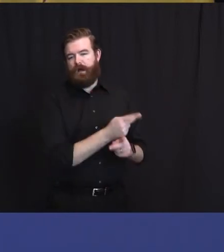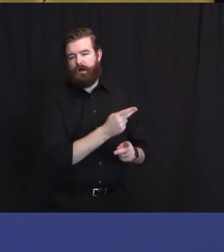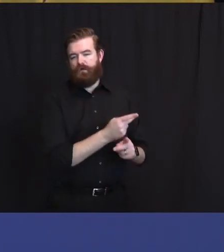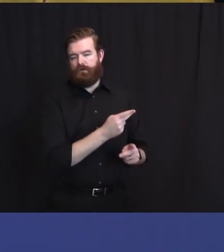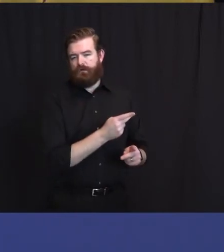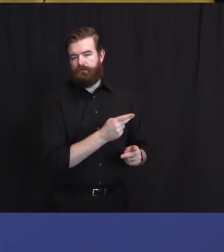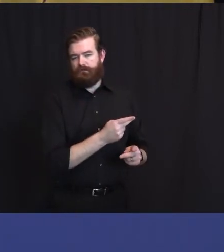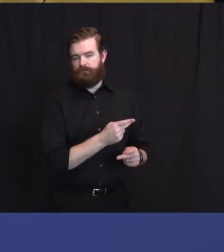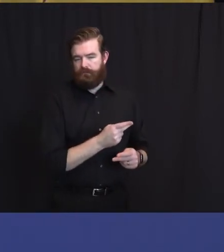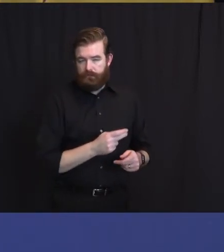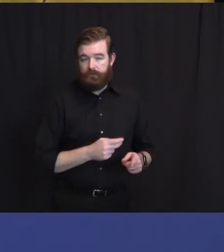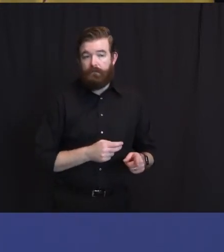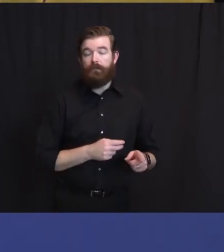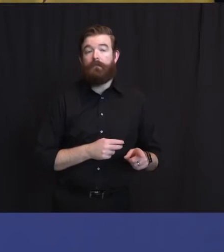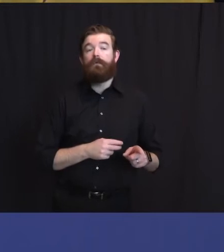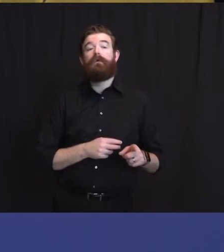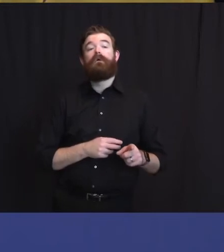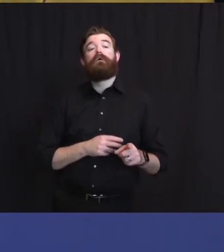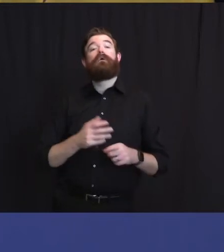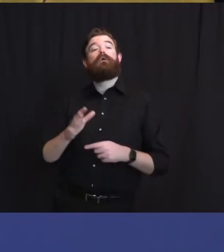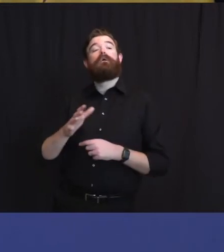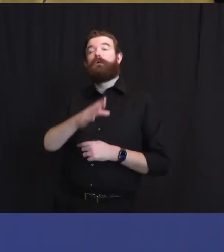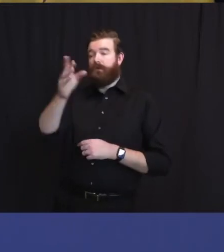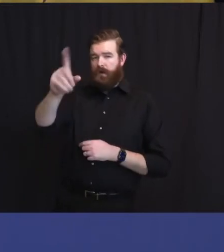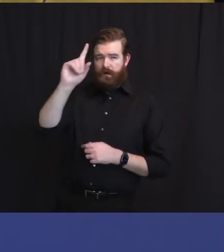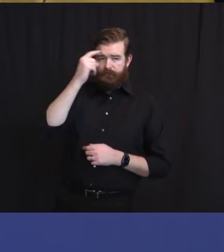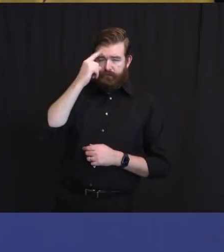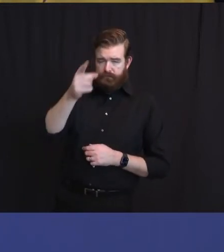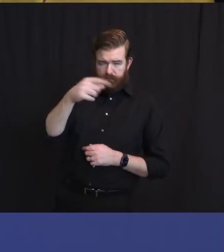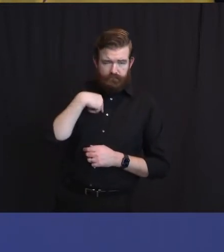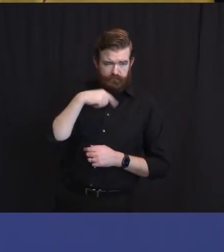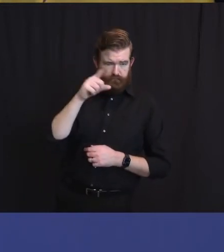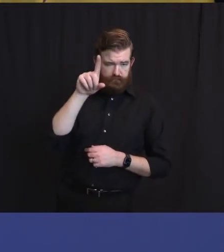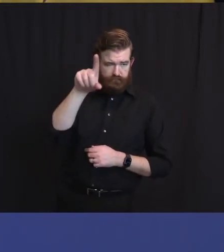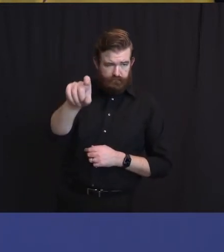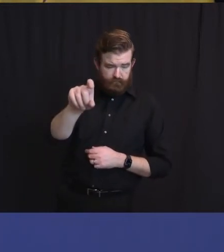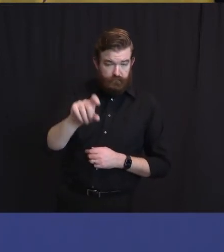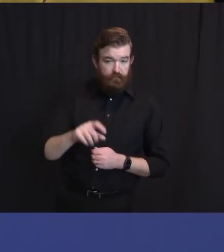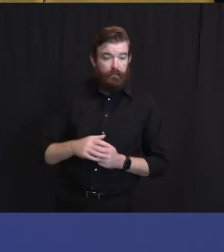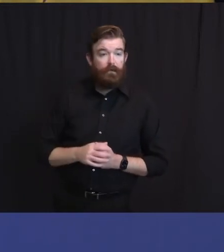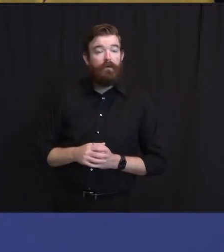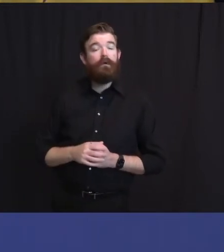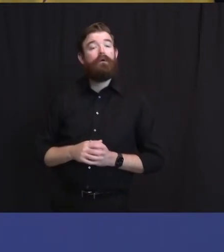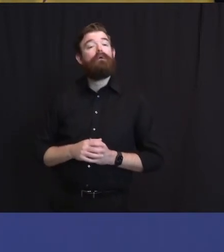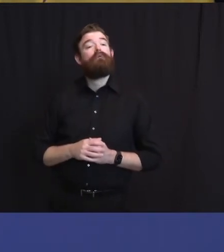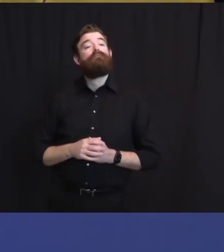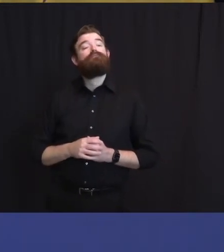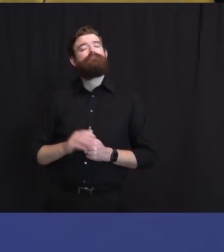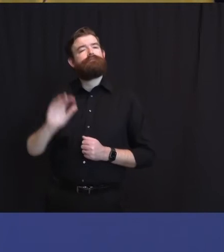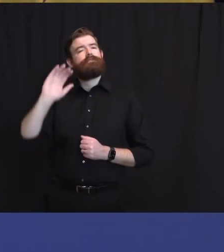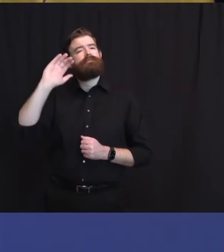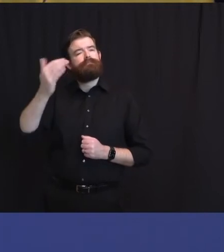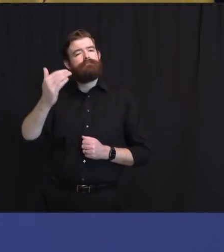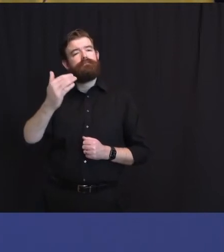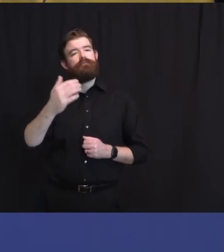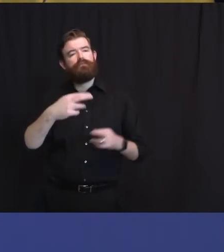then for you, Governor, this is from Mike Simons. He's wondering, he says, it looks like the Regional Transportation and Climate